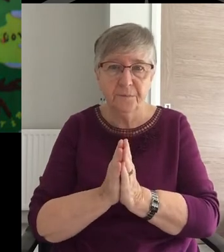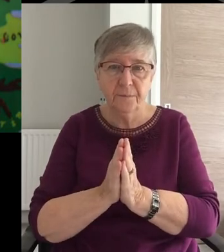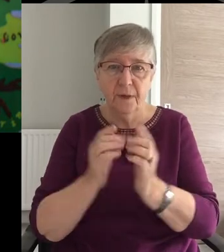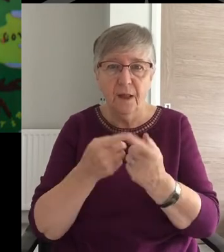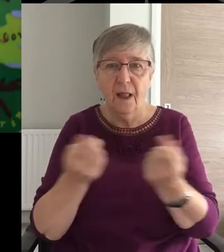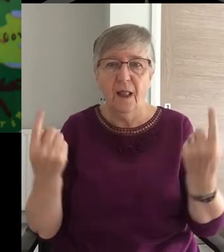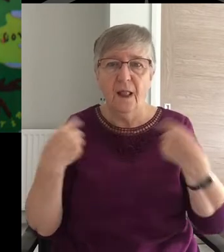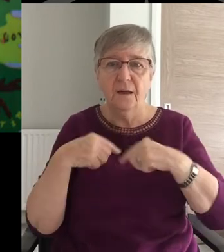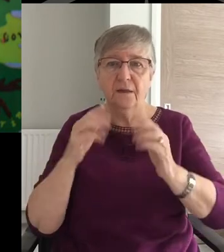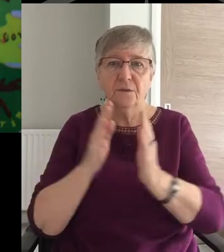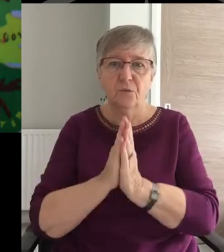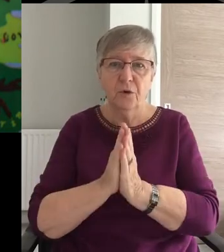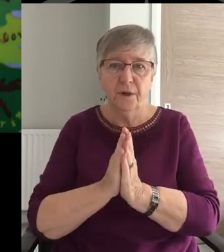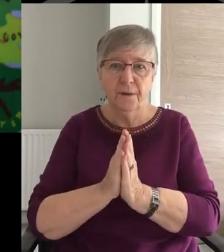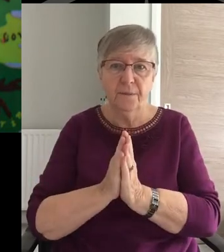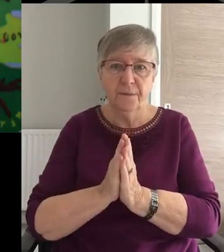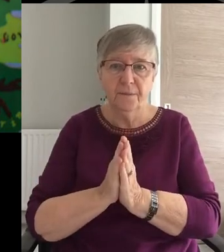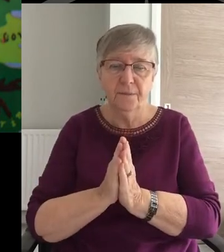pray.